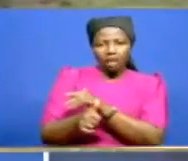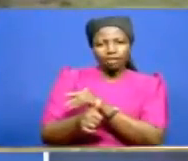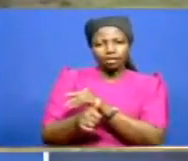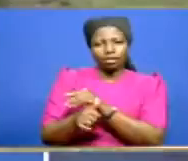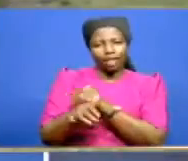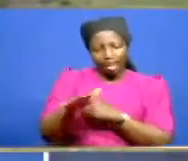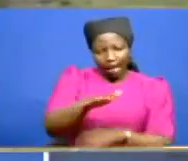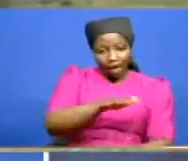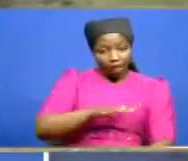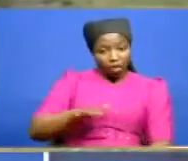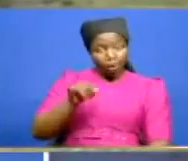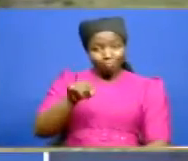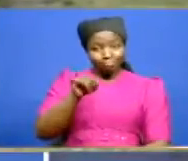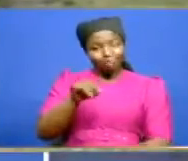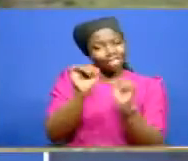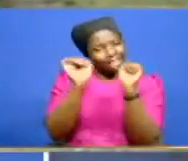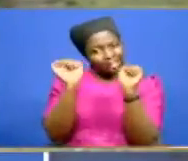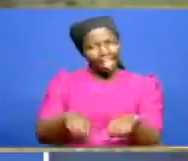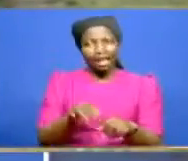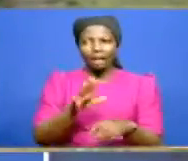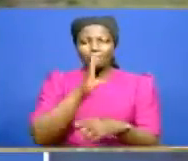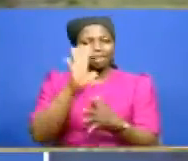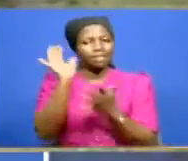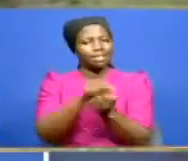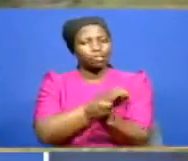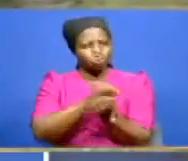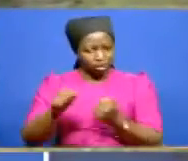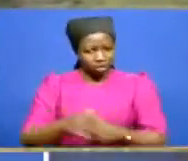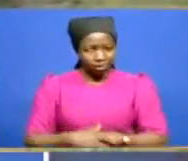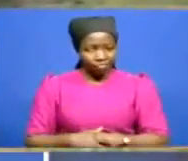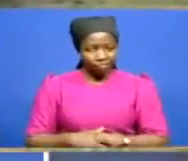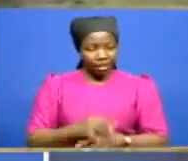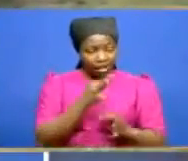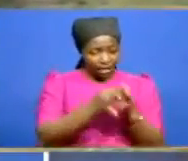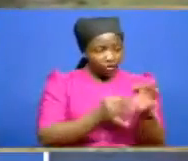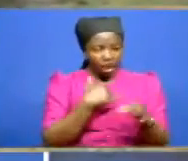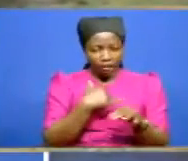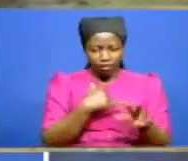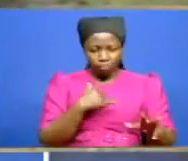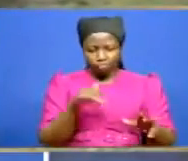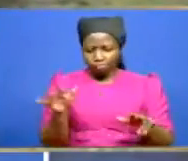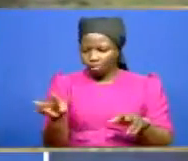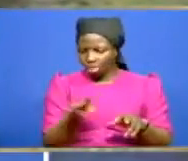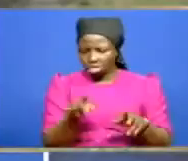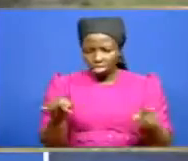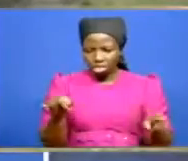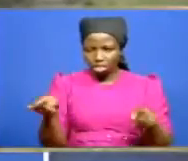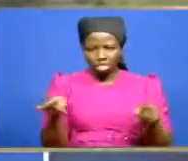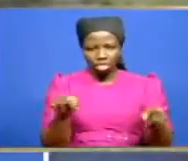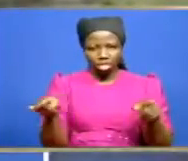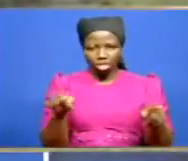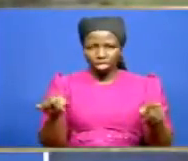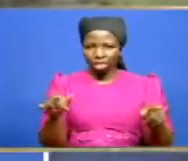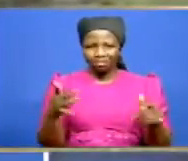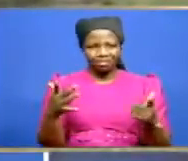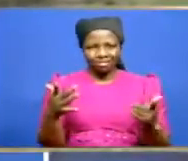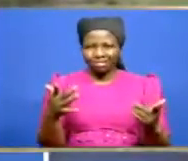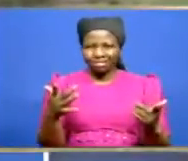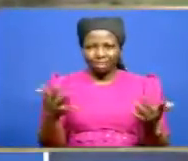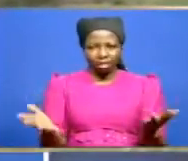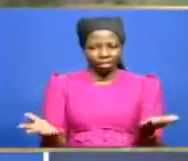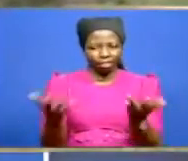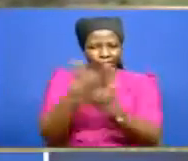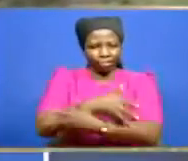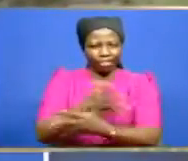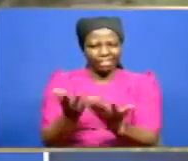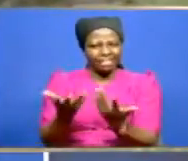here can actually be destroyed. If we have the two lakes mixing, I'm assuring